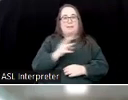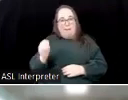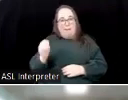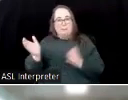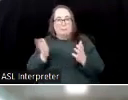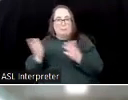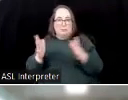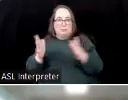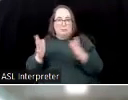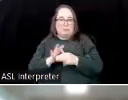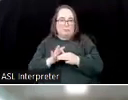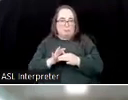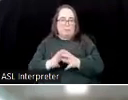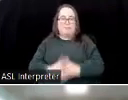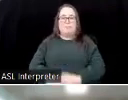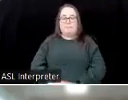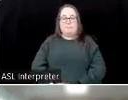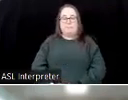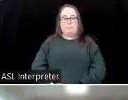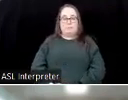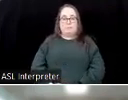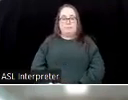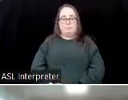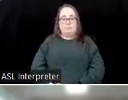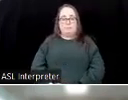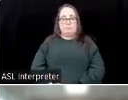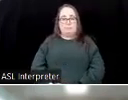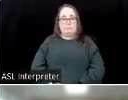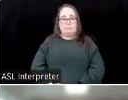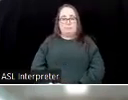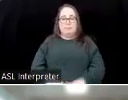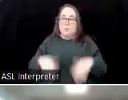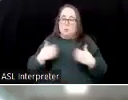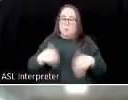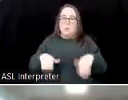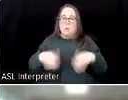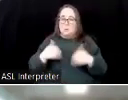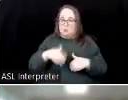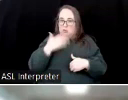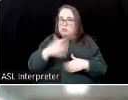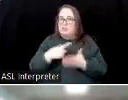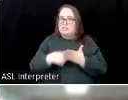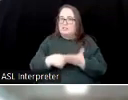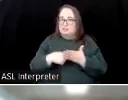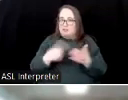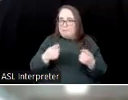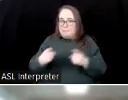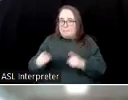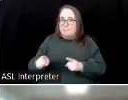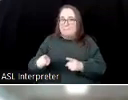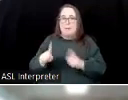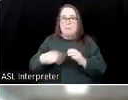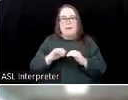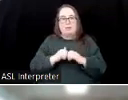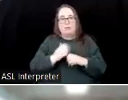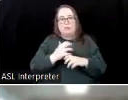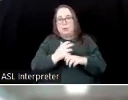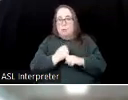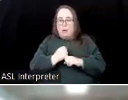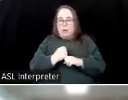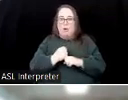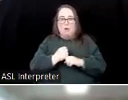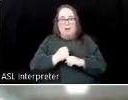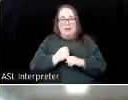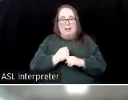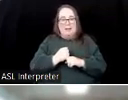service connection. There's a rich discussion to be had here around how to acquire and actually braid